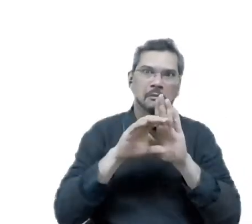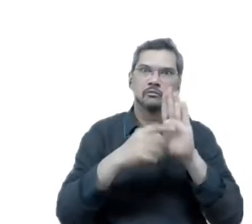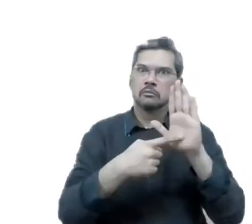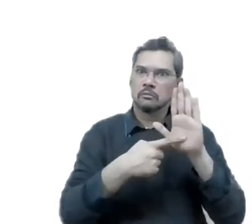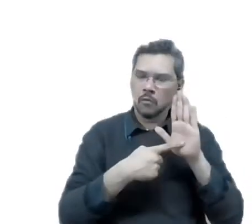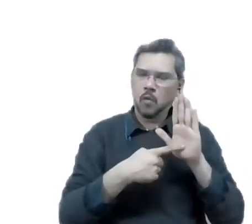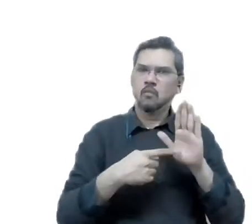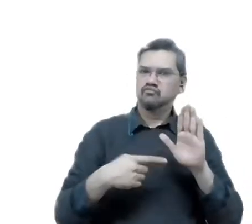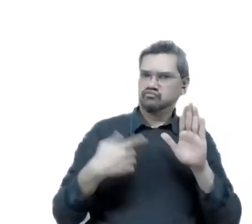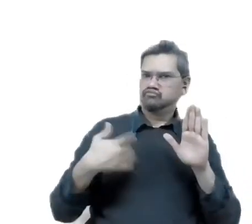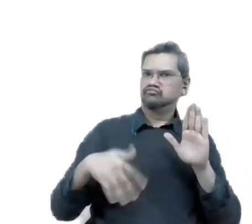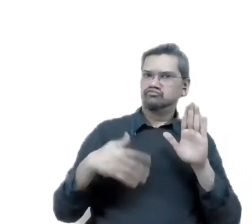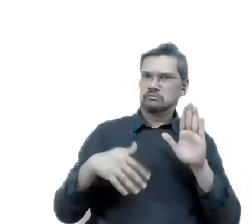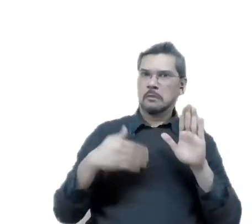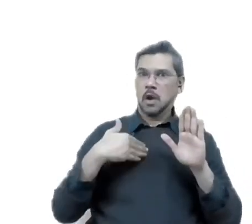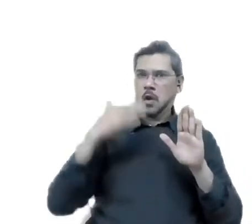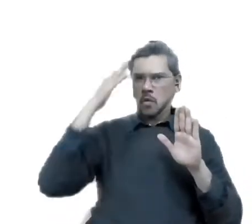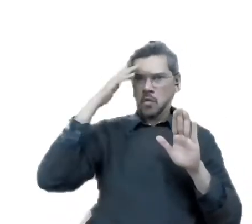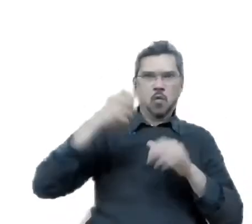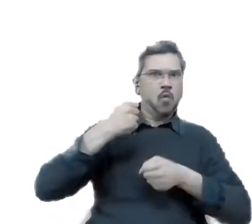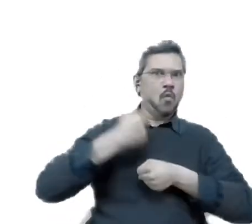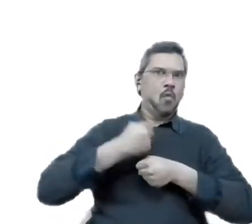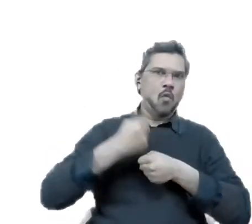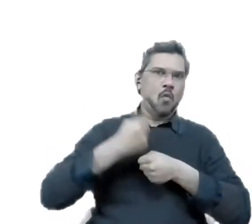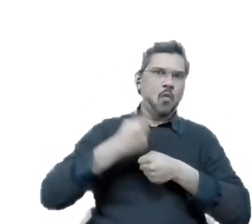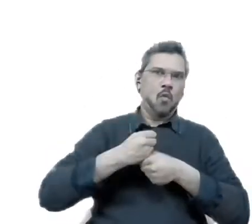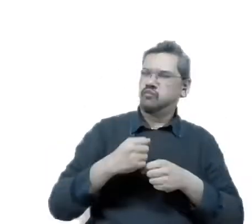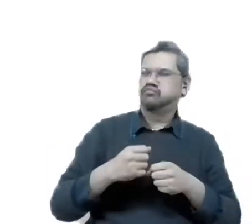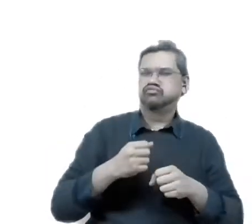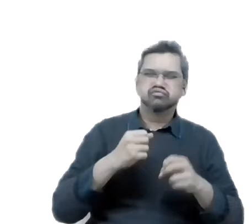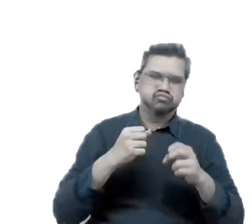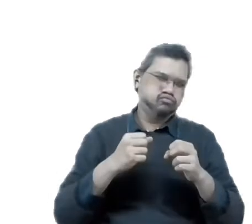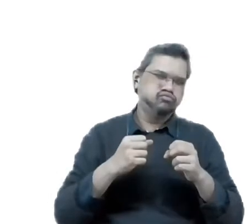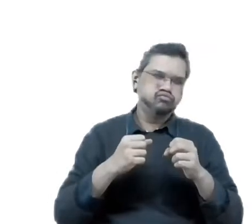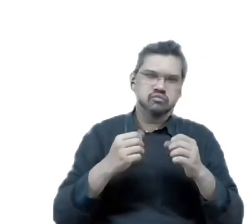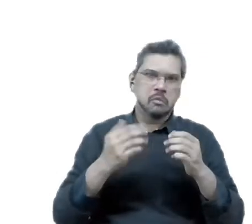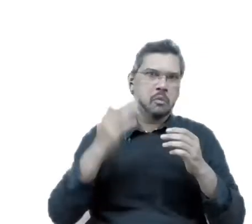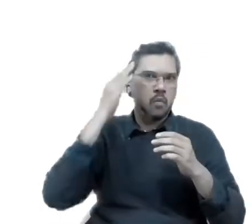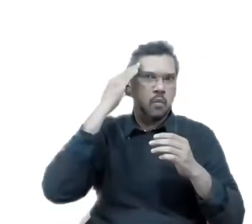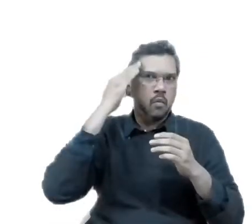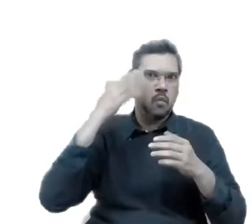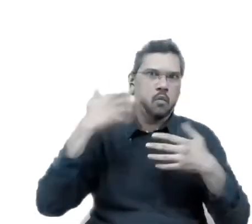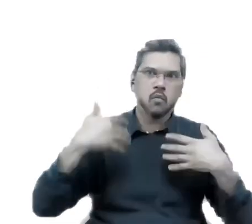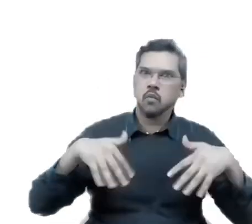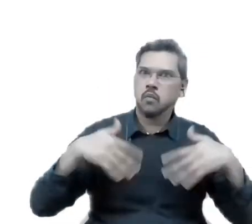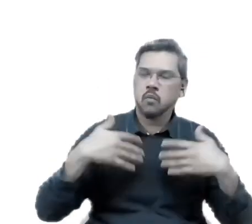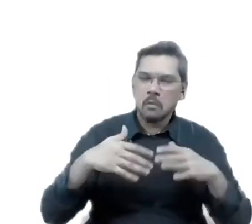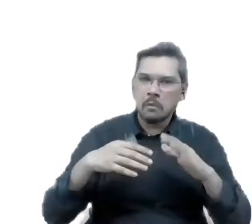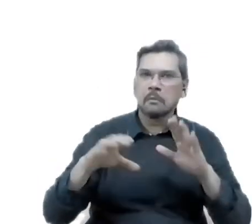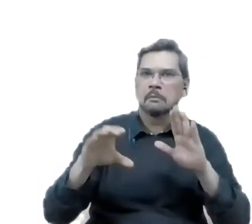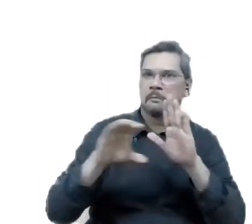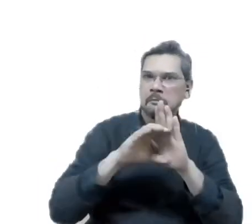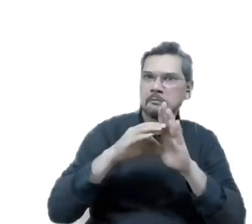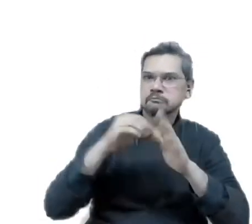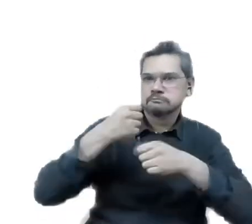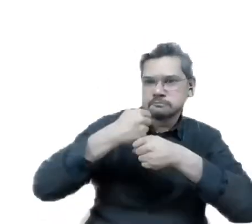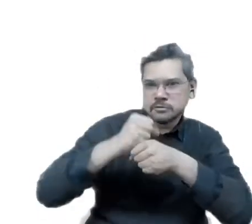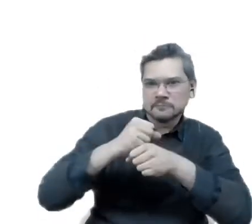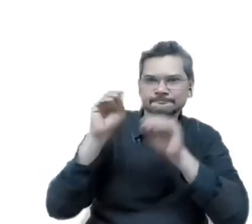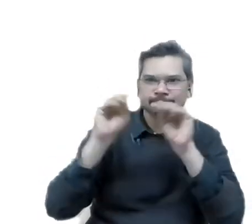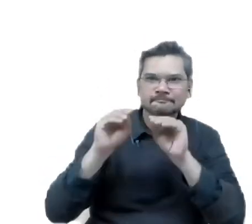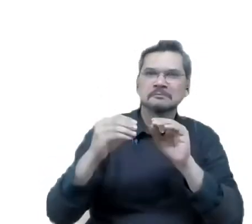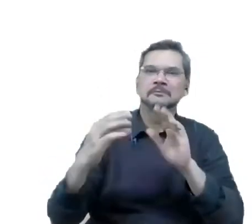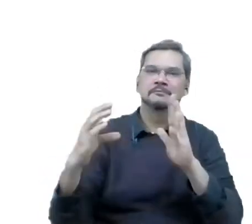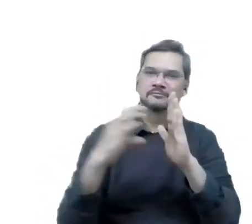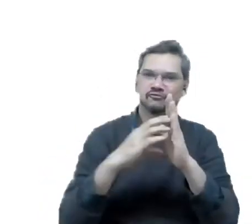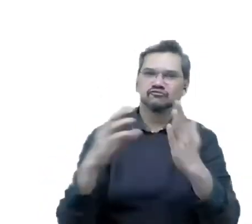have GARCOF in East Africa. We take that data and we immediately translate that into what our contingency planning has